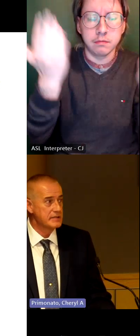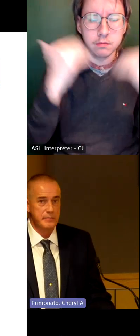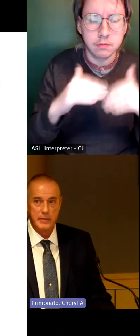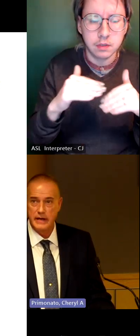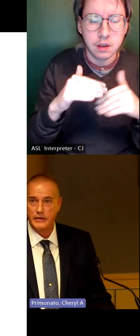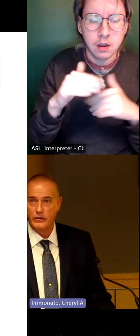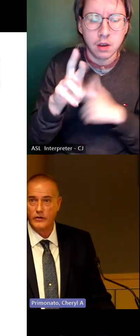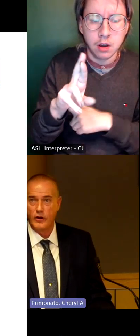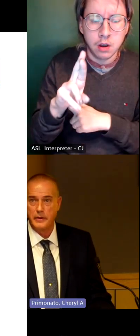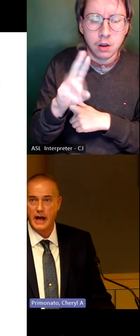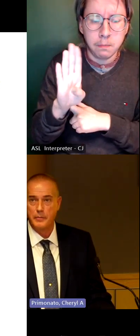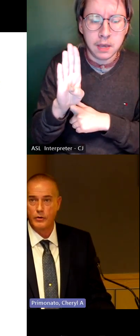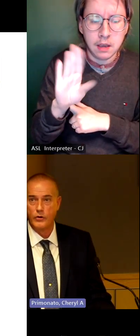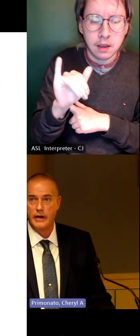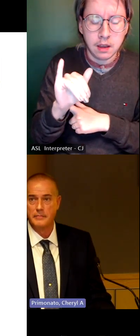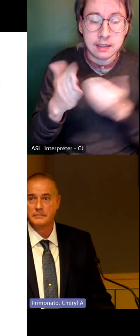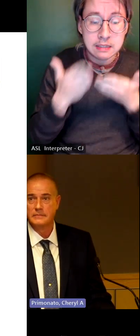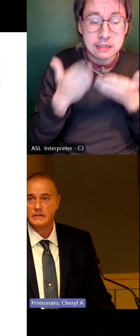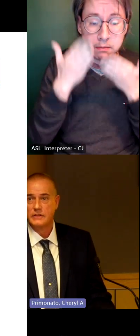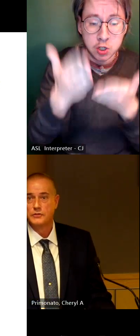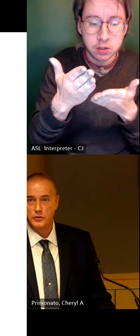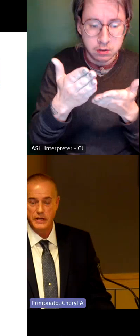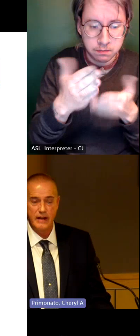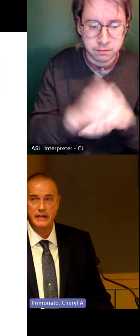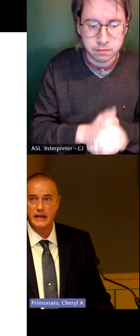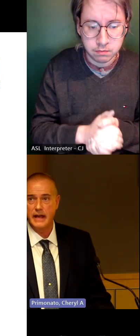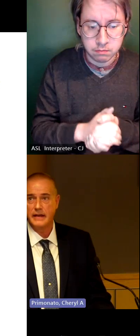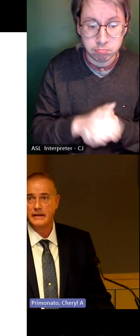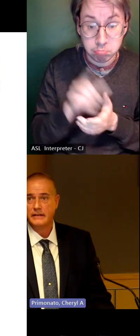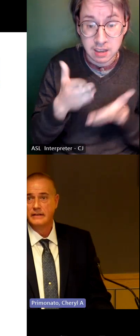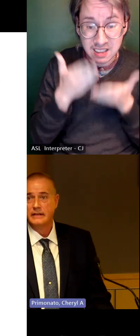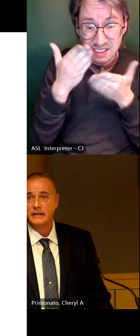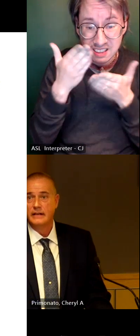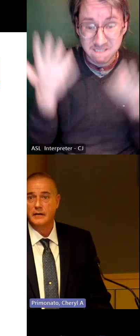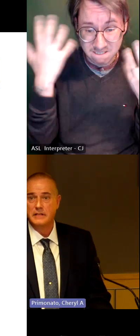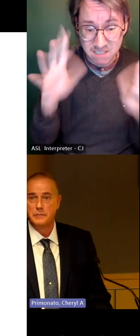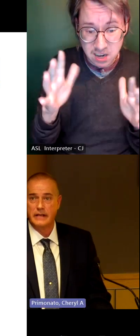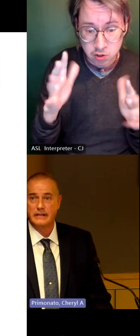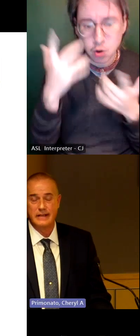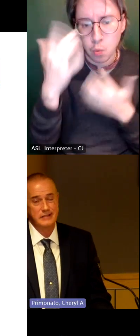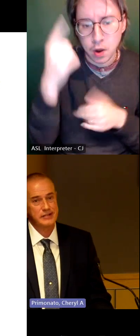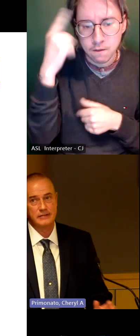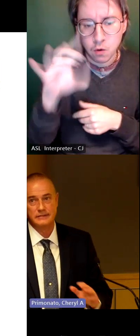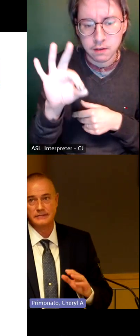SSO has submitted our RBI program to the FDA.